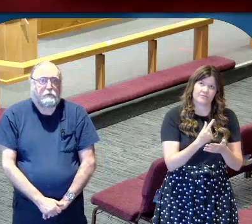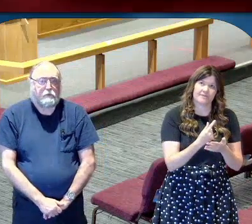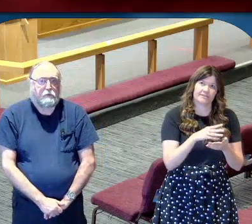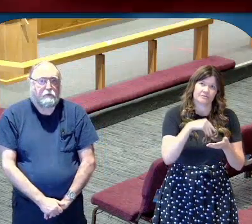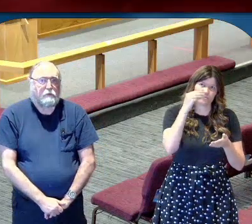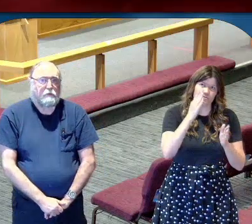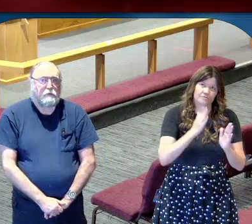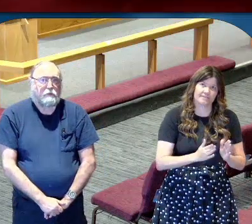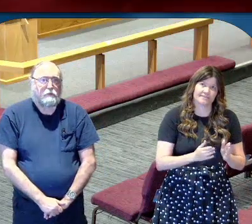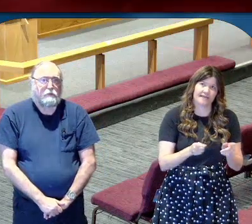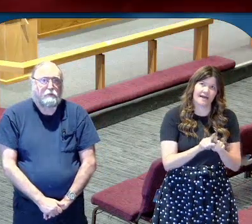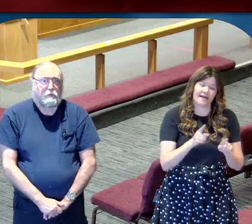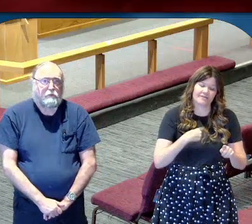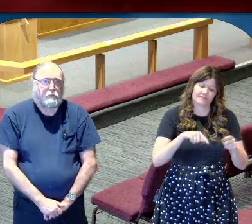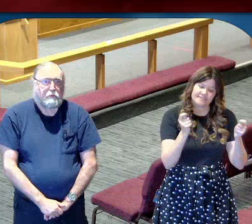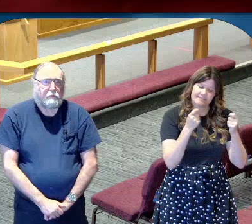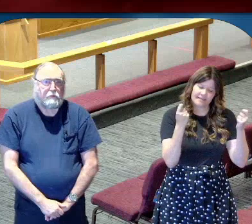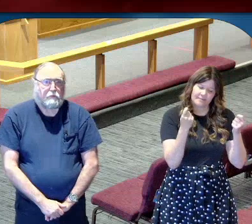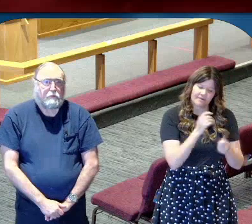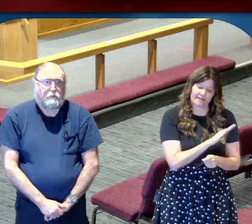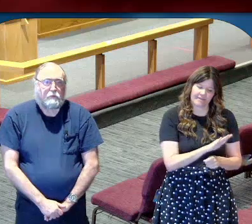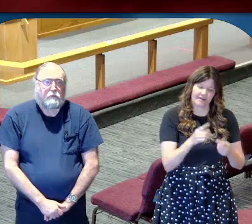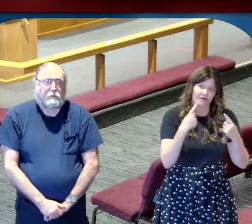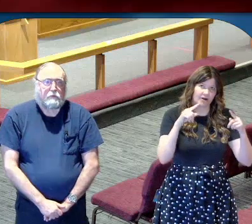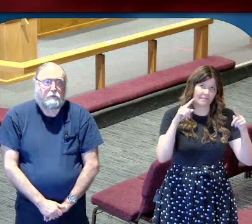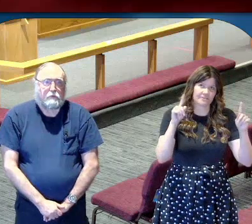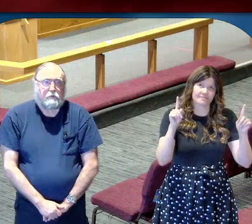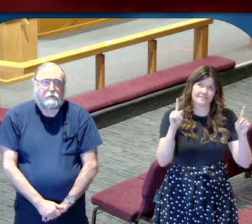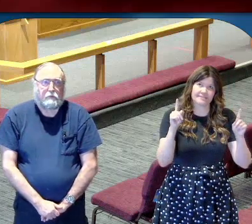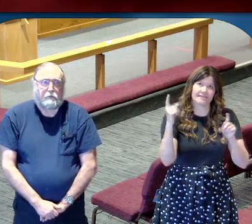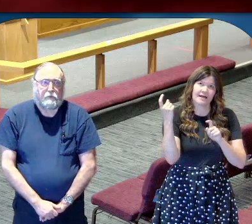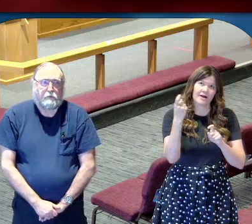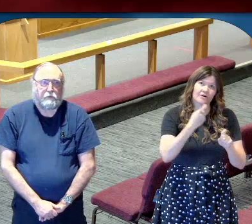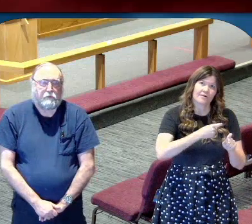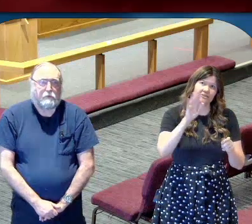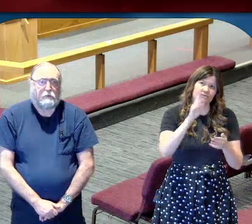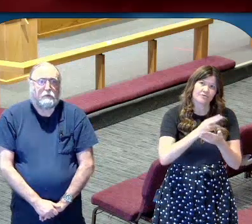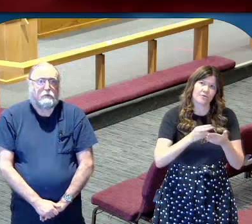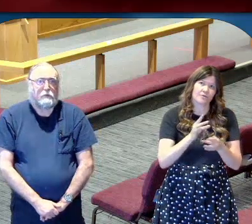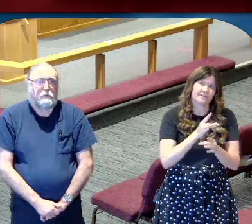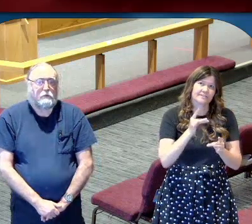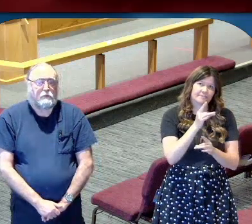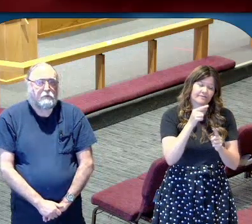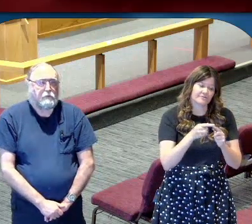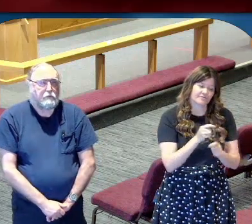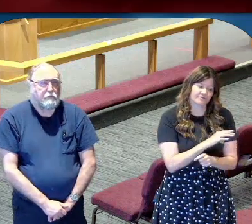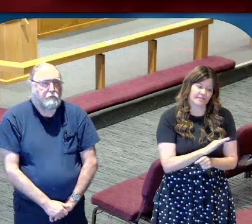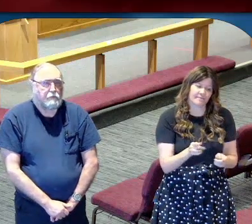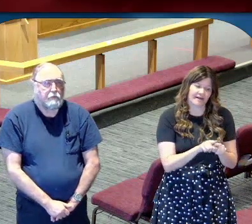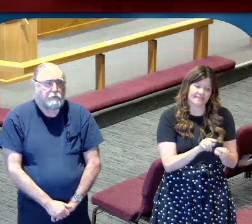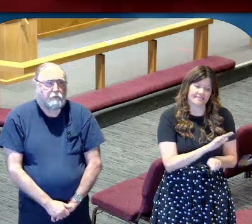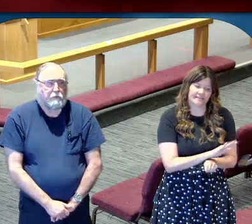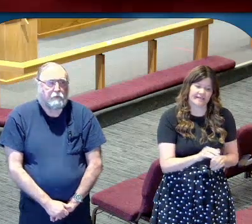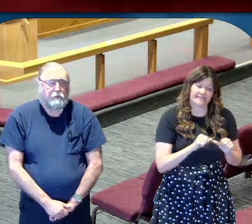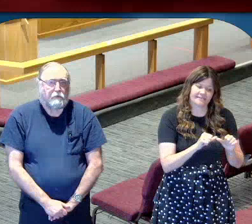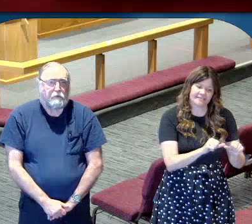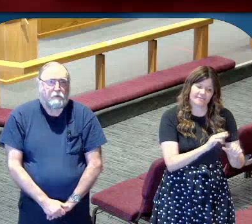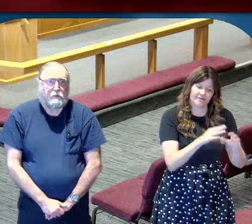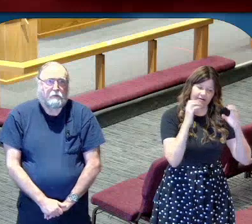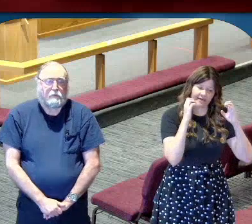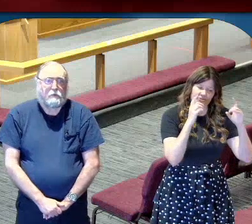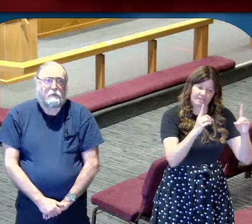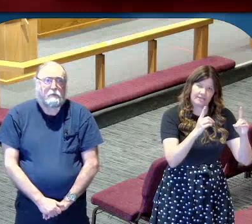celebrate them and their accomplishments. Pour out your Holy Spirit upon them as they pursue further education and